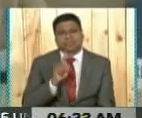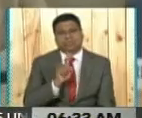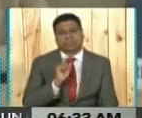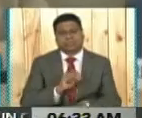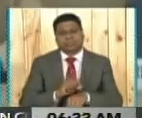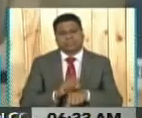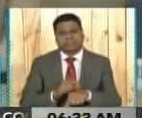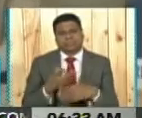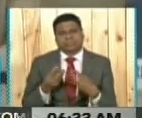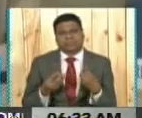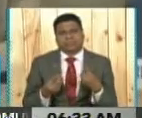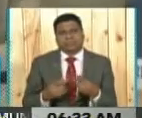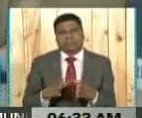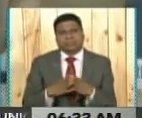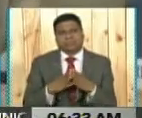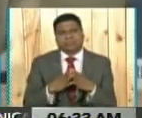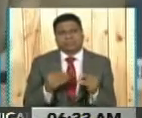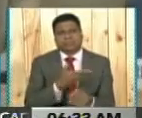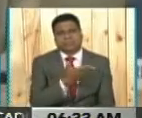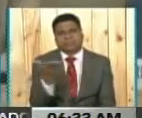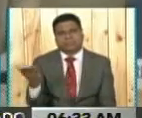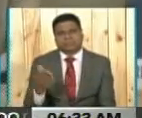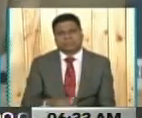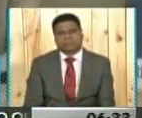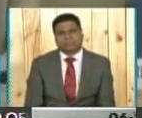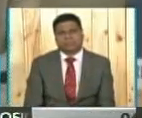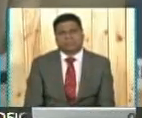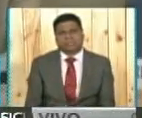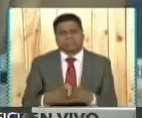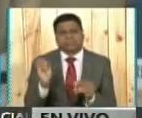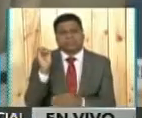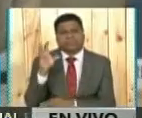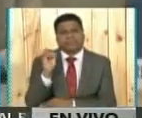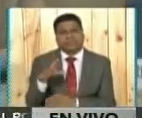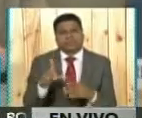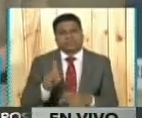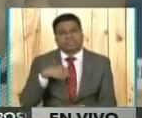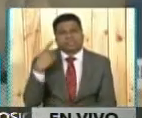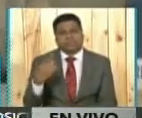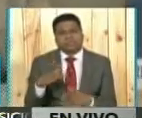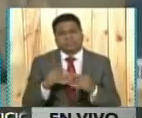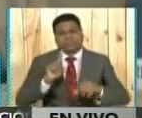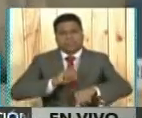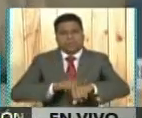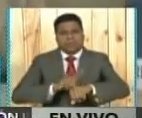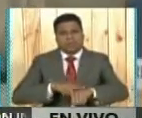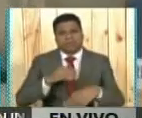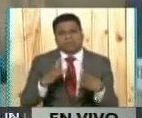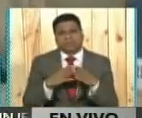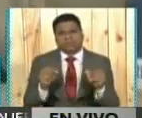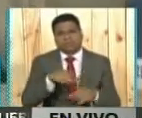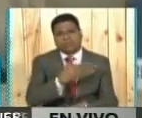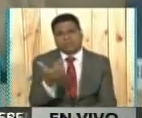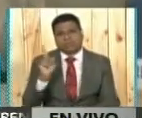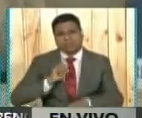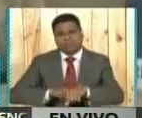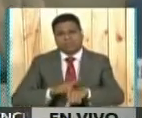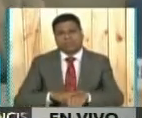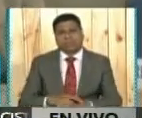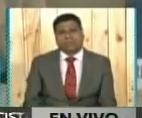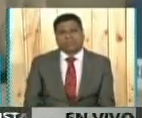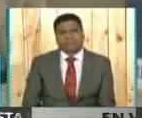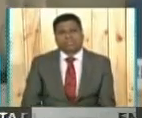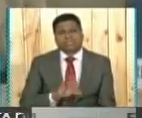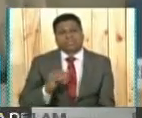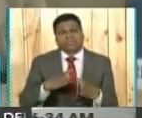for responding to further comments from the floor and also for making your final comments. I hope